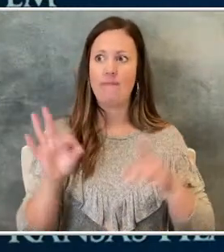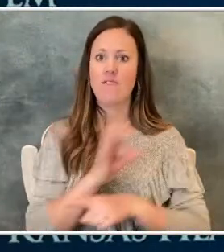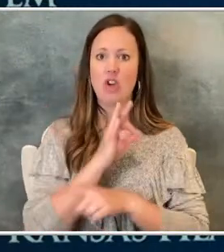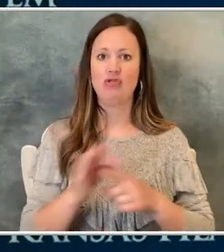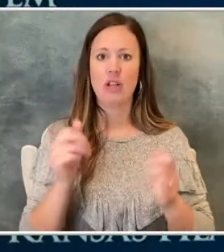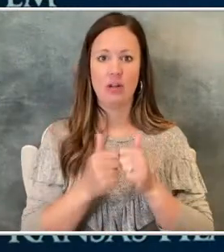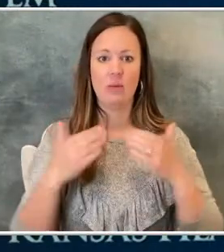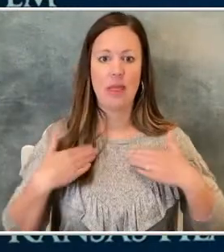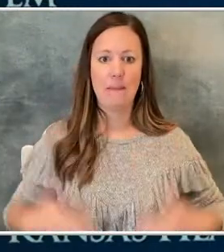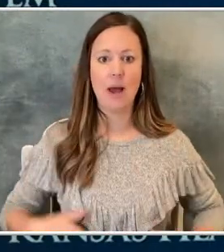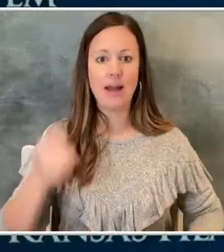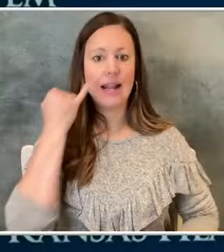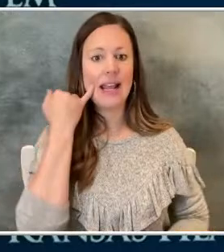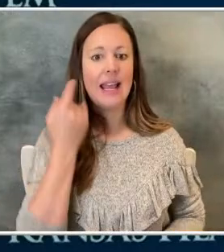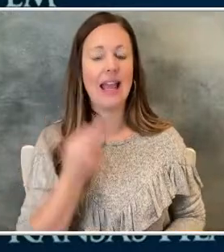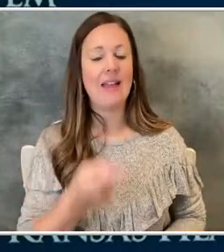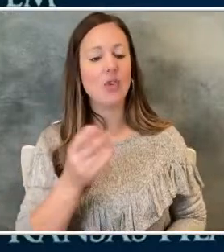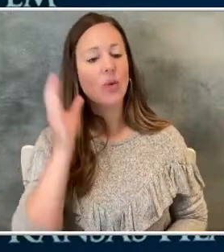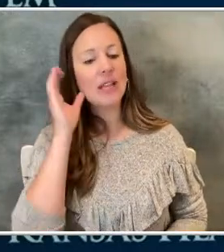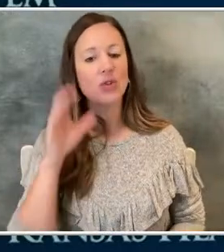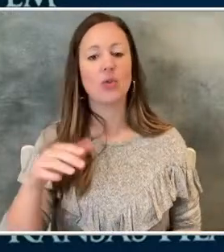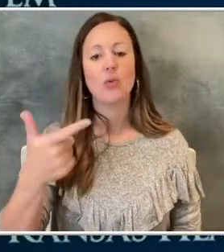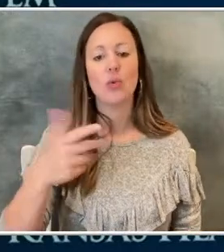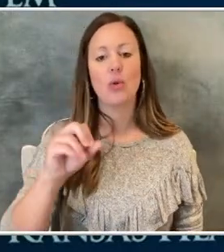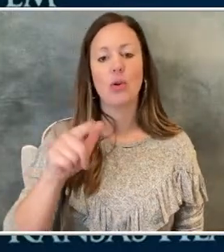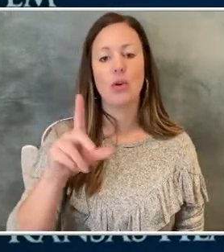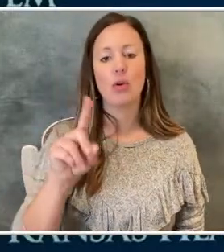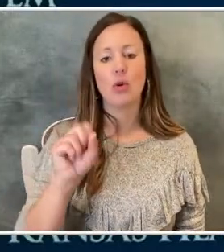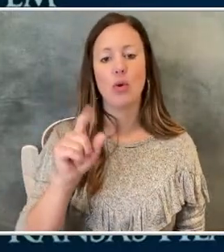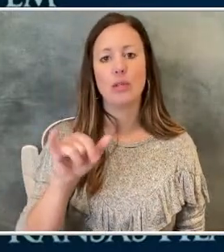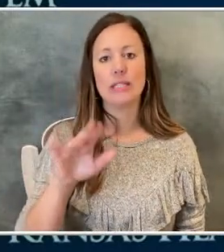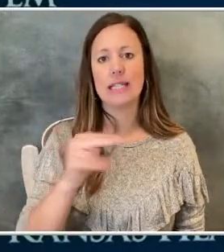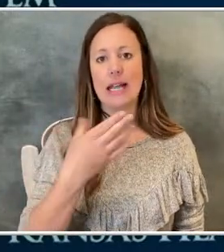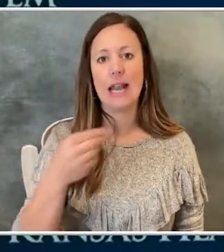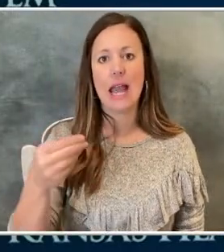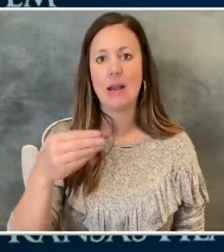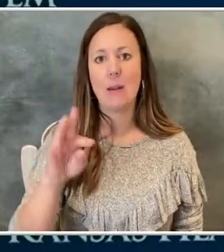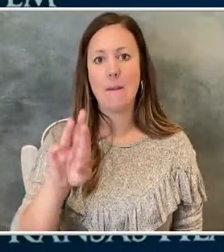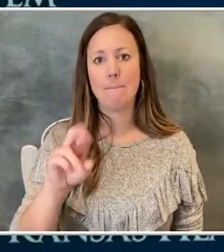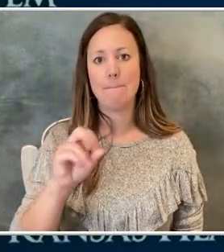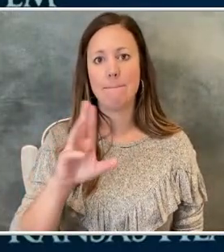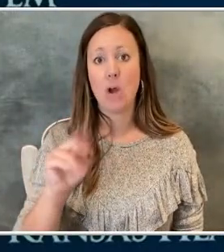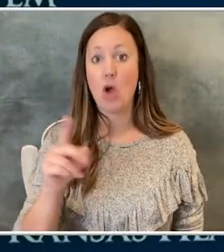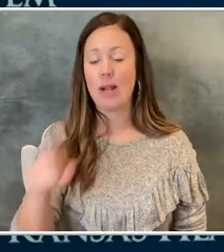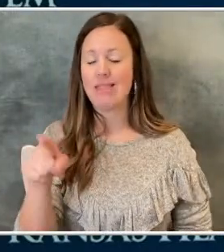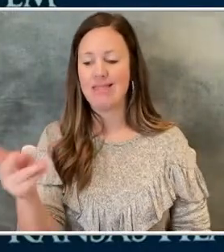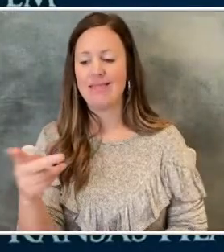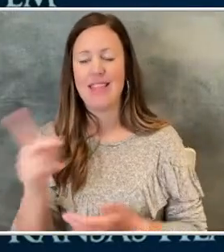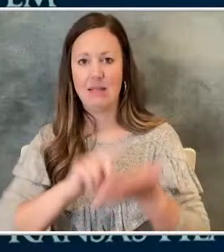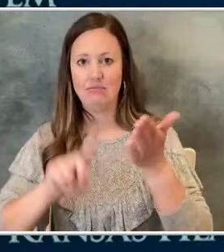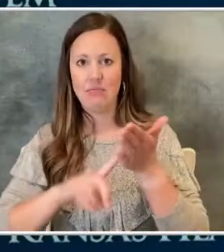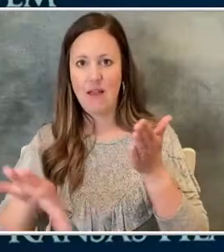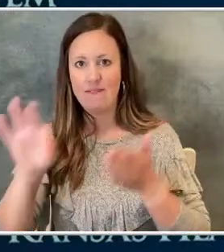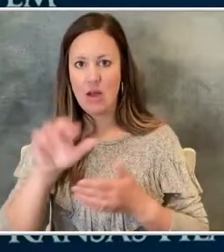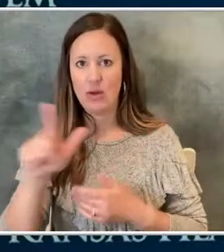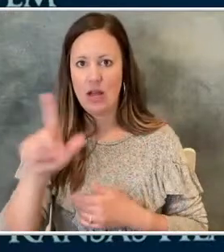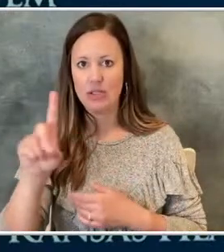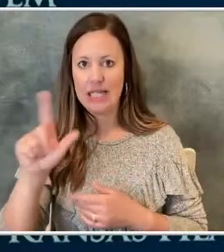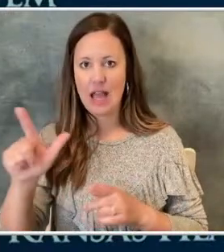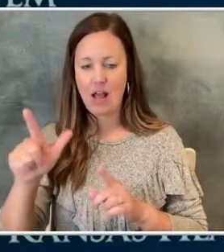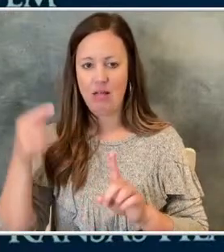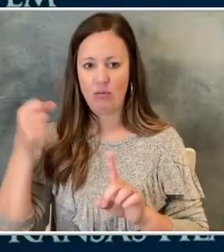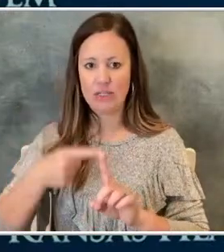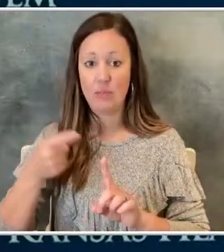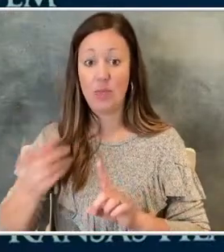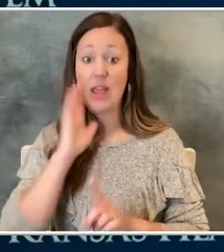to Goldstein and Brown, who are 2 physicians who won the Nobel Prize for discovering the so-called LDL receptor, they'll tell you that. They'll tell you LDL, which is